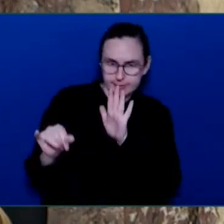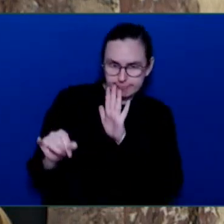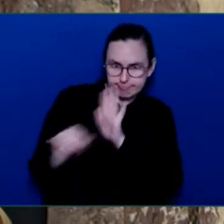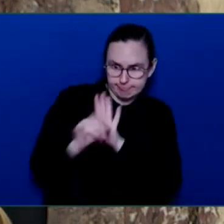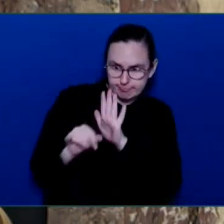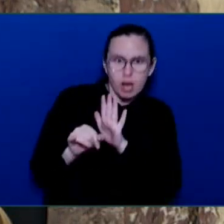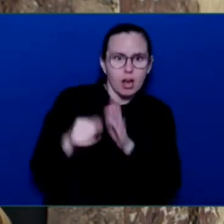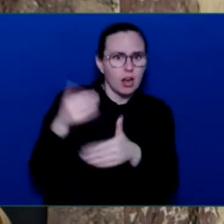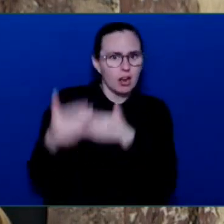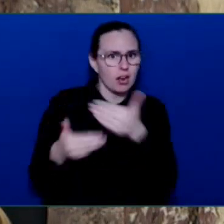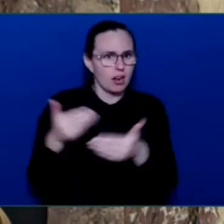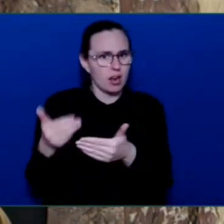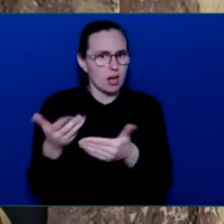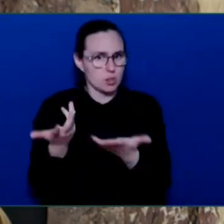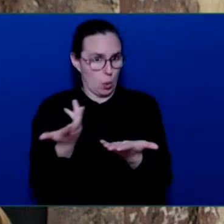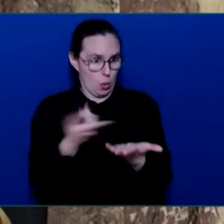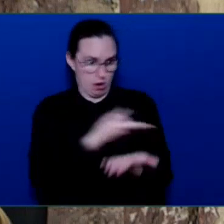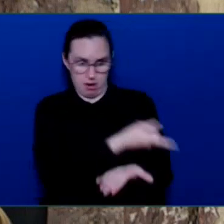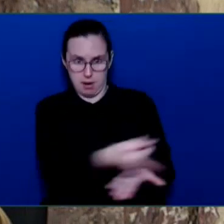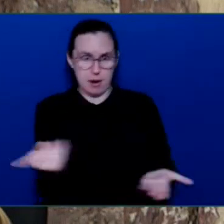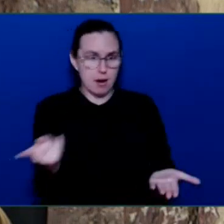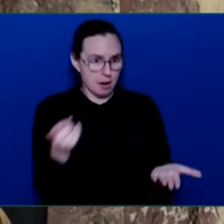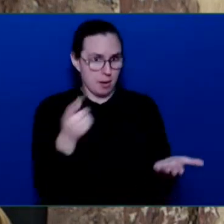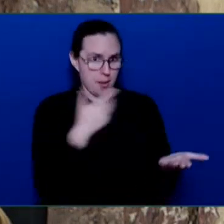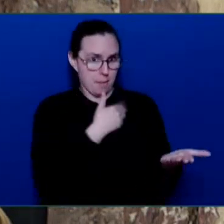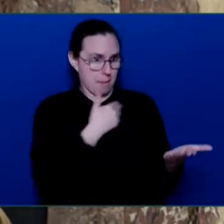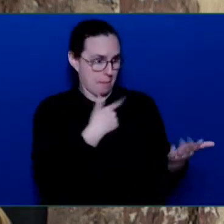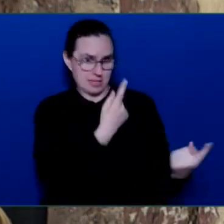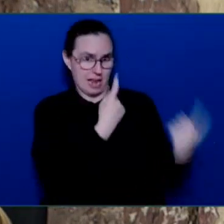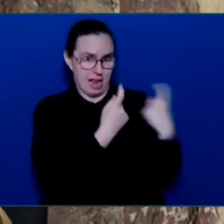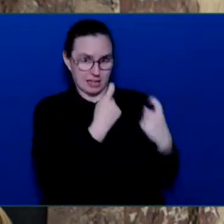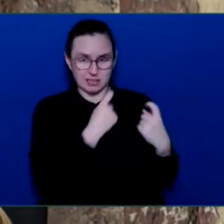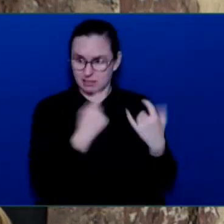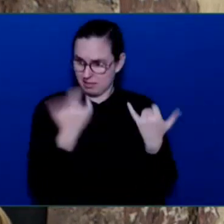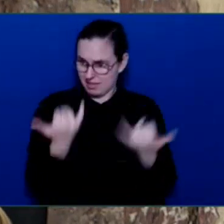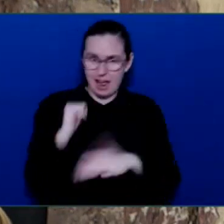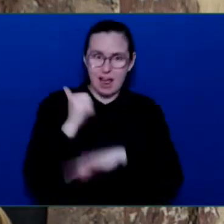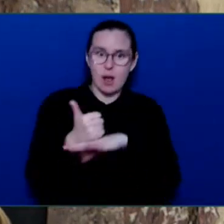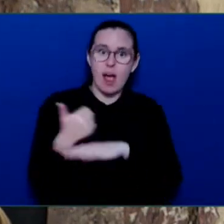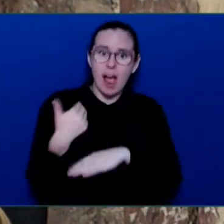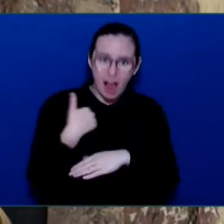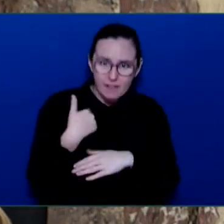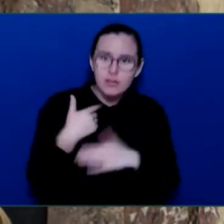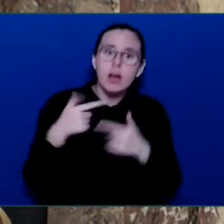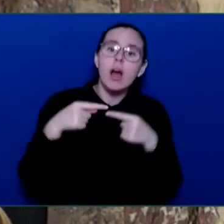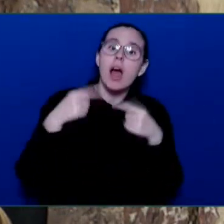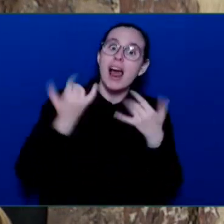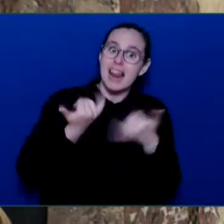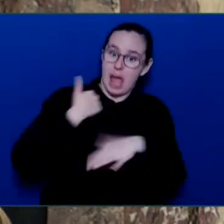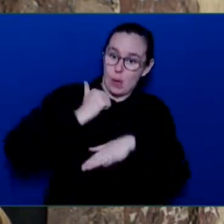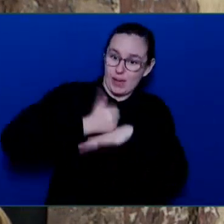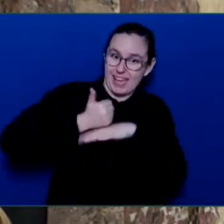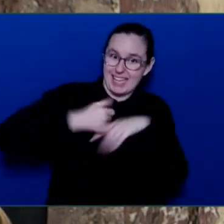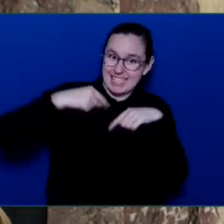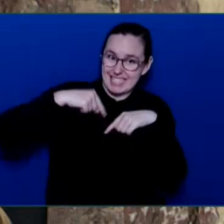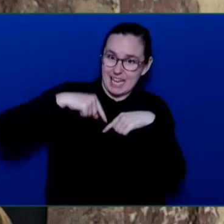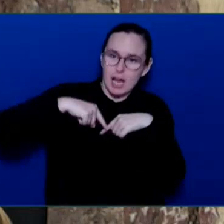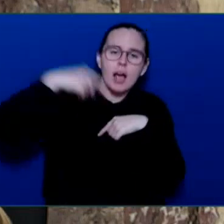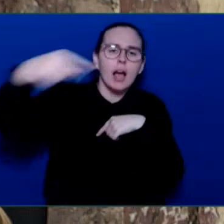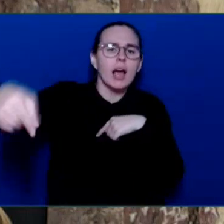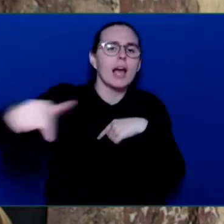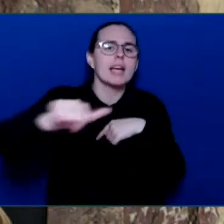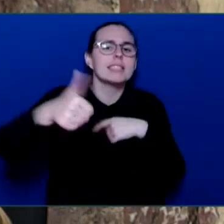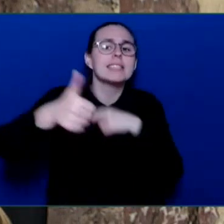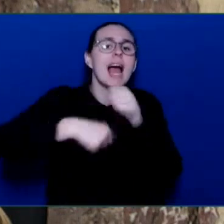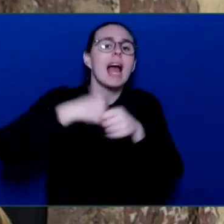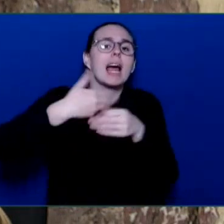is a 10-year cancer plan that is comprehensive in its response to an issue that is challenging and will continue to be challenging in the years to come.